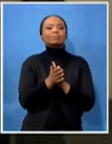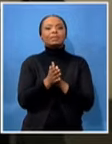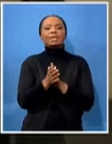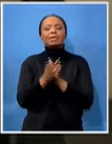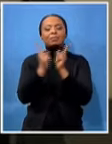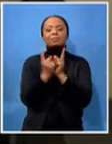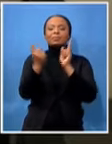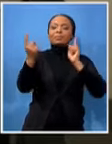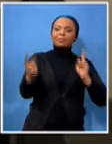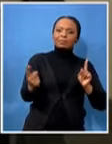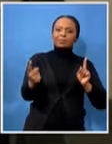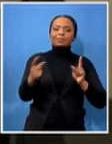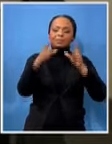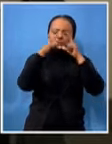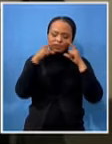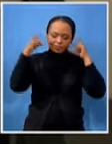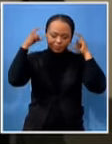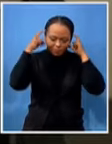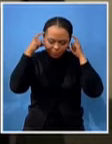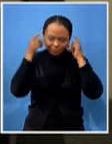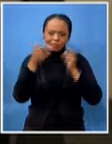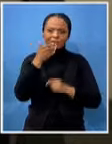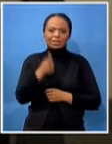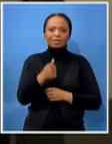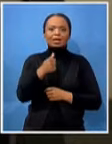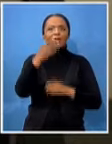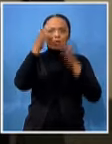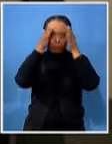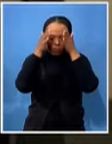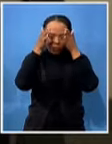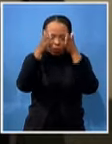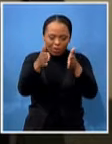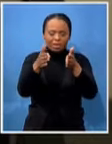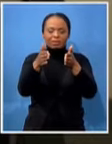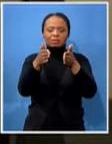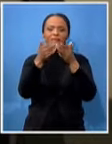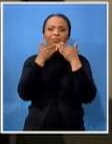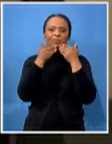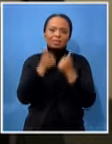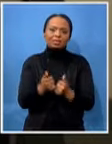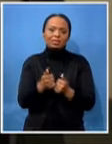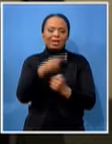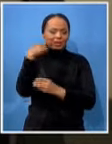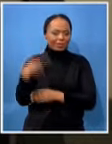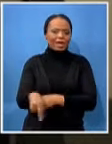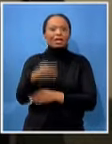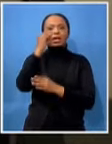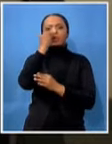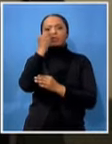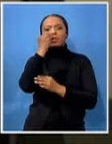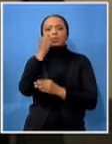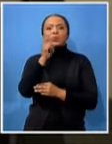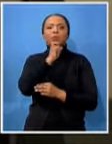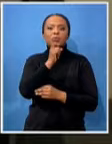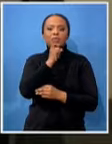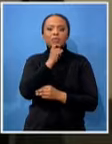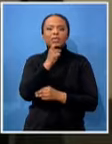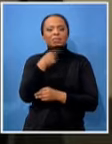real information. So this was just to get a briefing, so we'll just take a quick walk